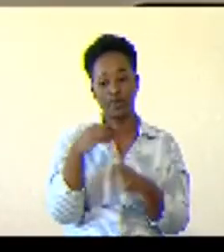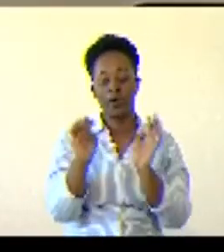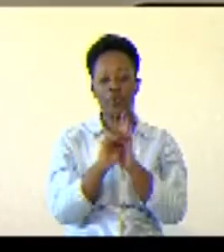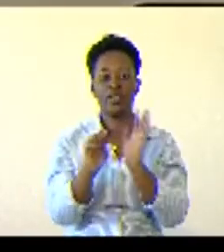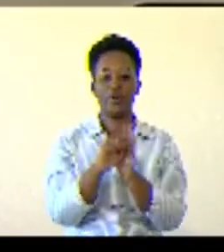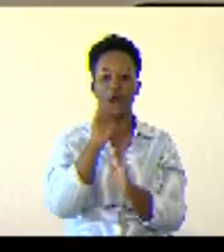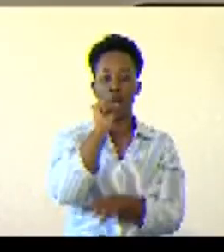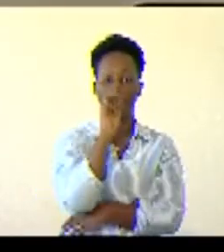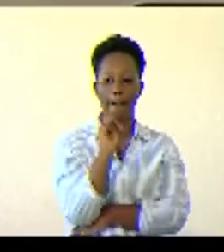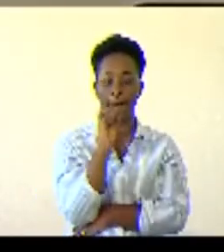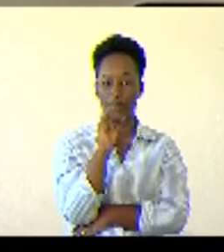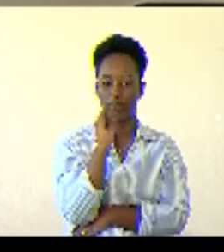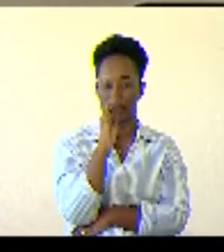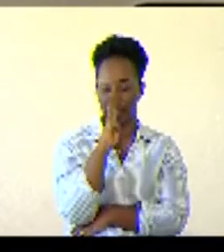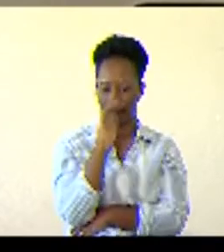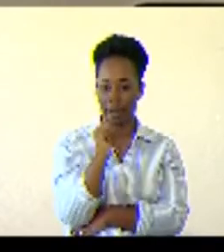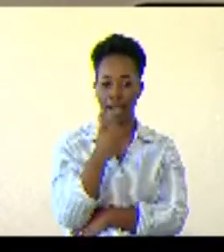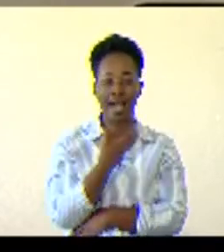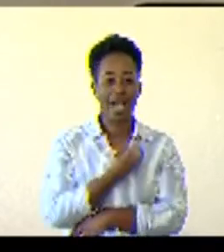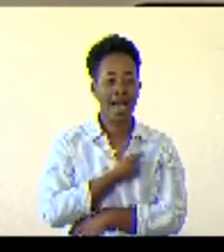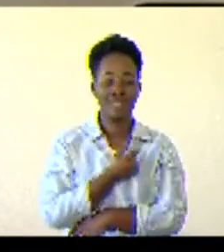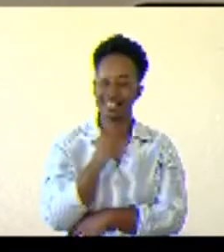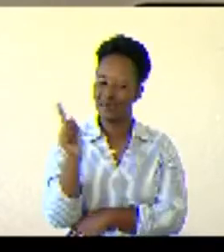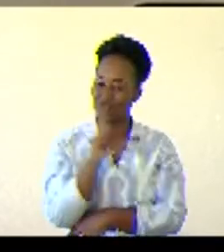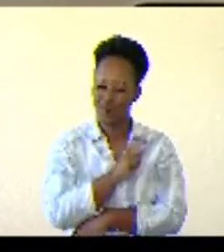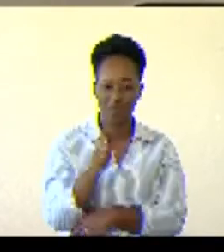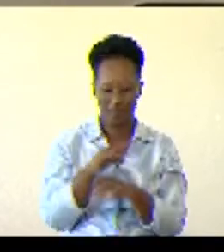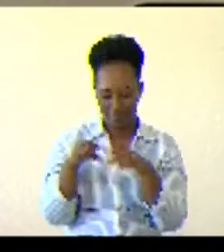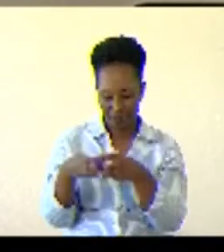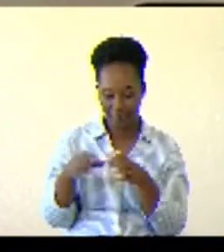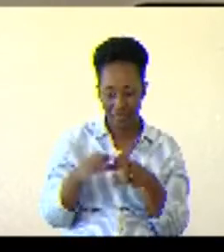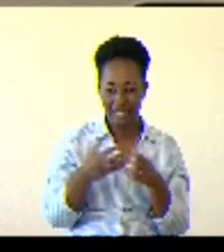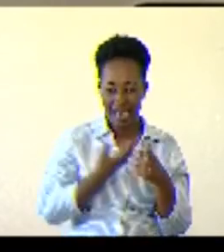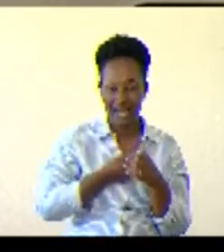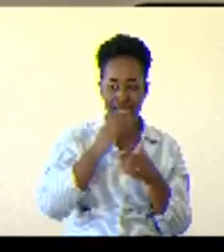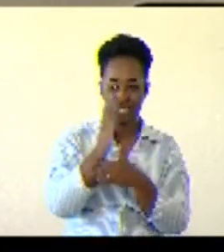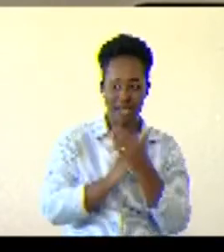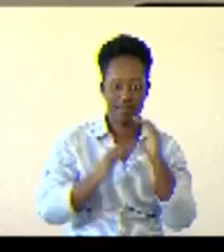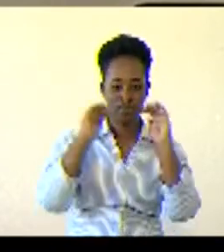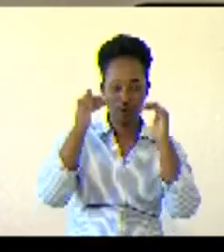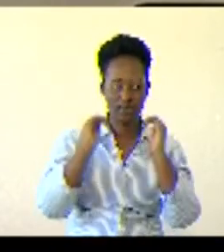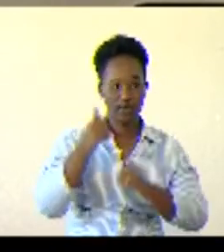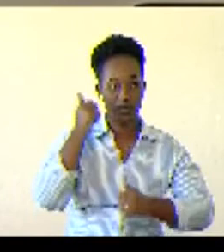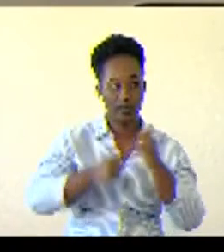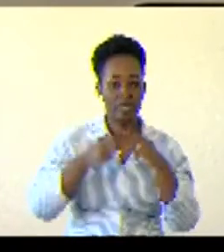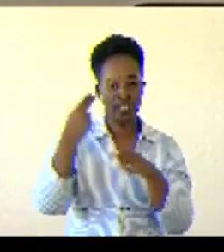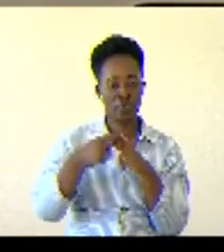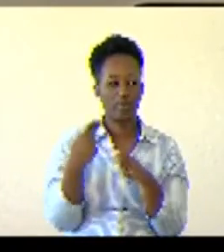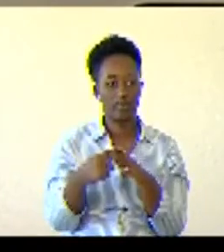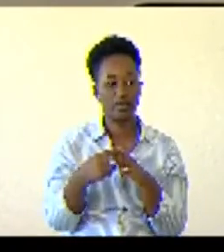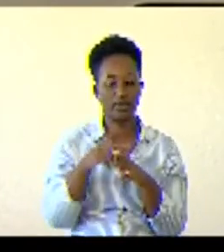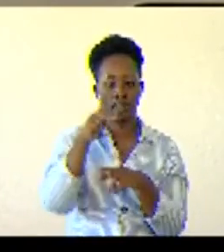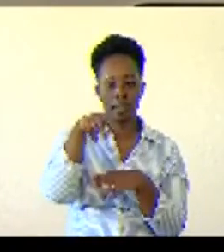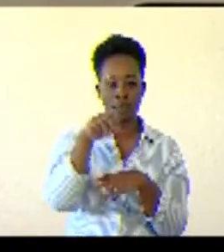You know, amoeba has no a definite type. It has some structures, which is called pseudopodia.